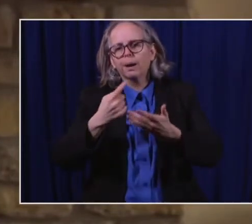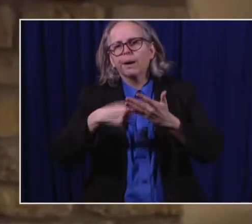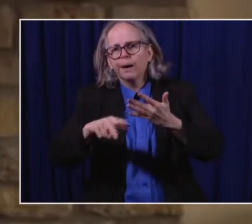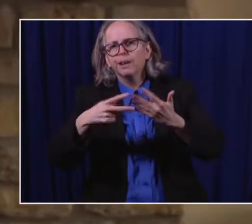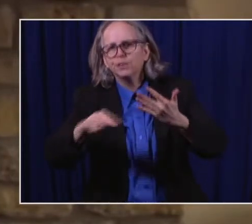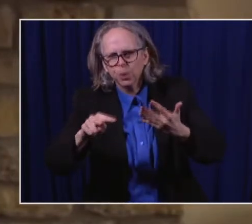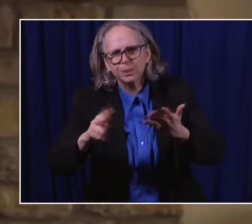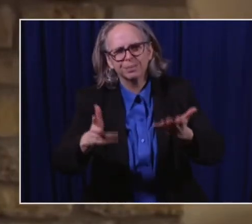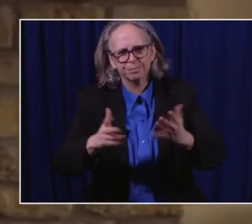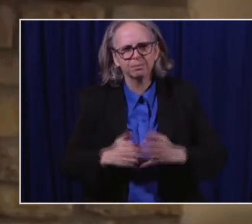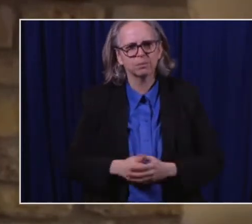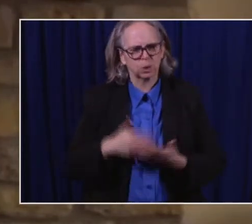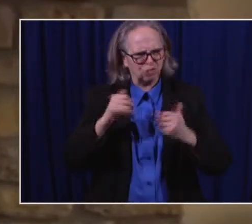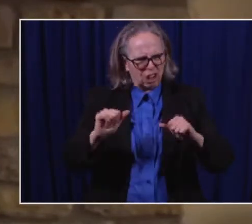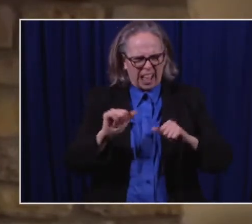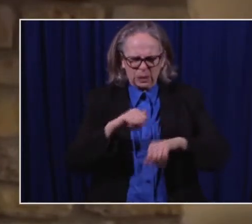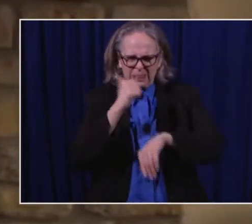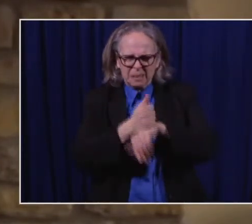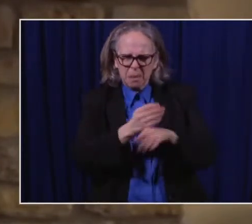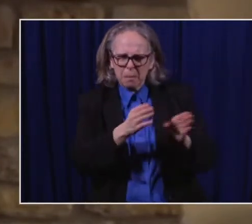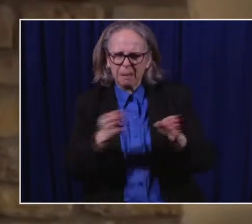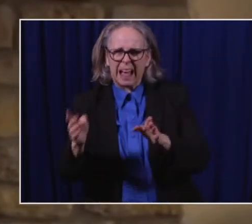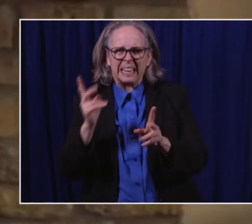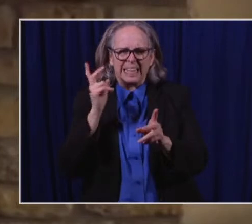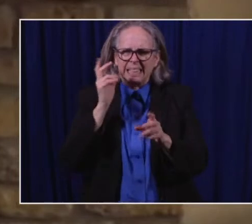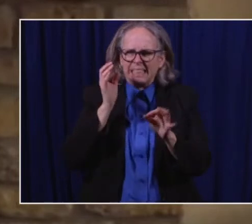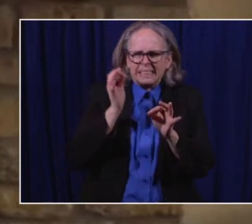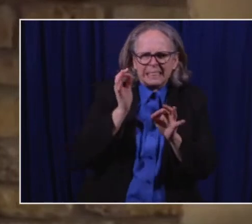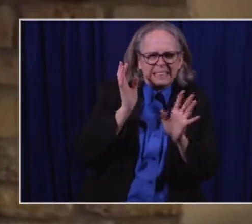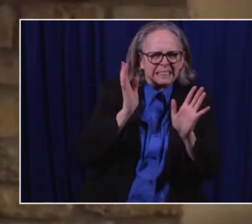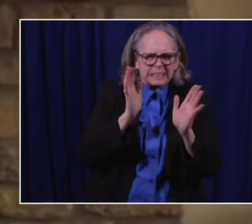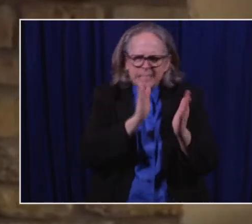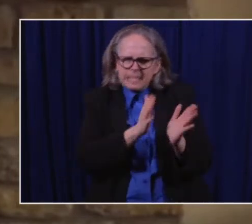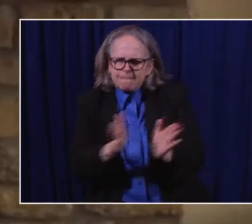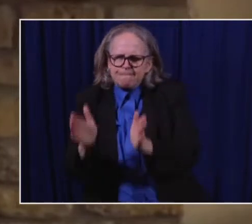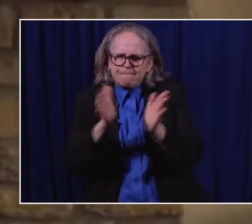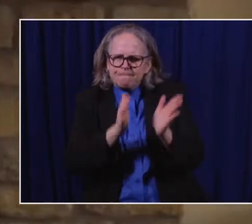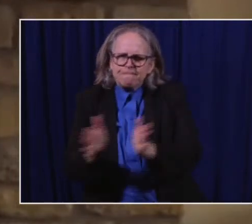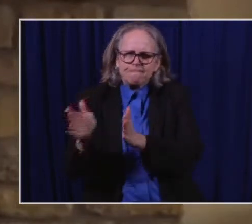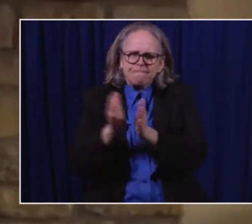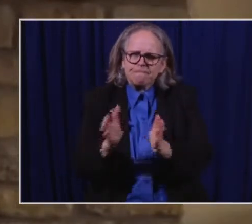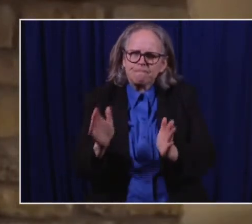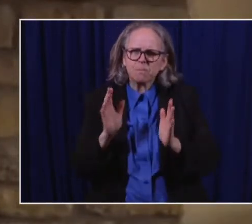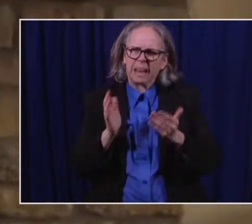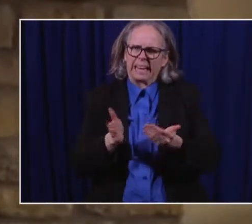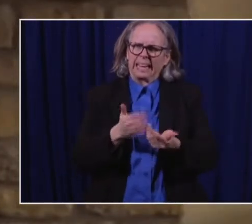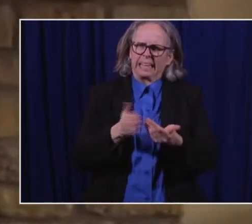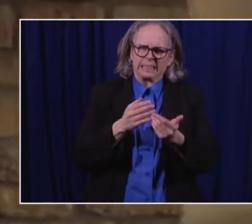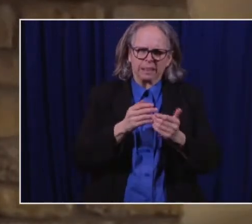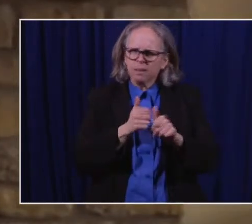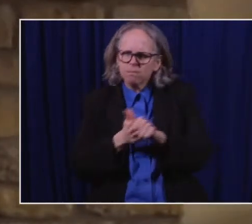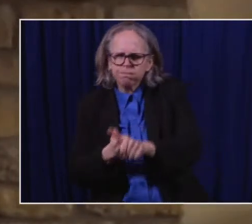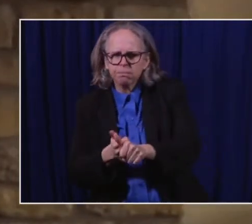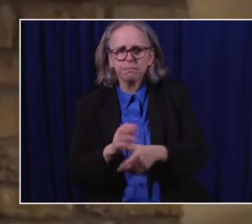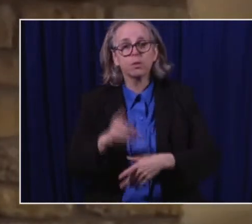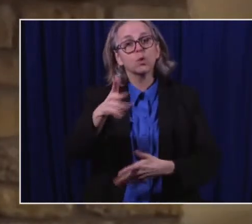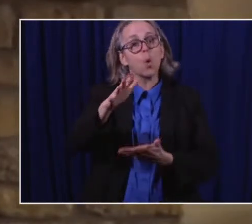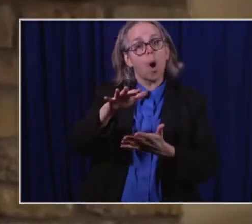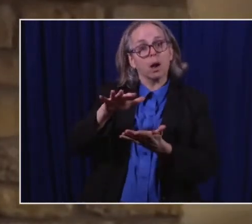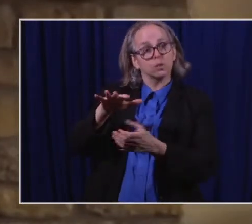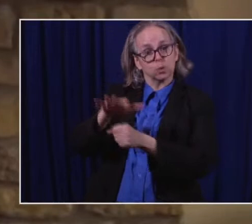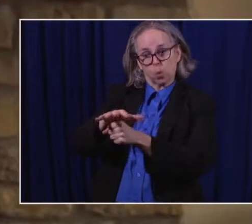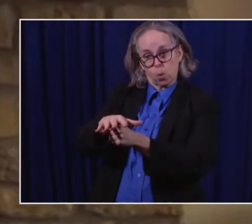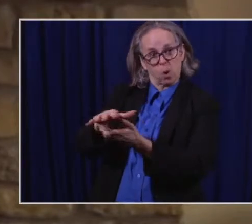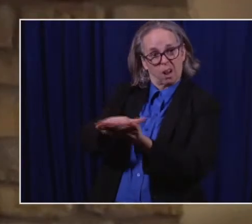simple for K through 12 staff to get vaccinated. They will be contacted by their local school district.